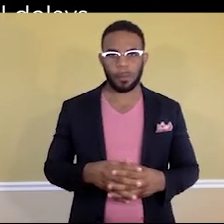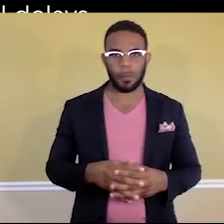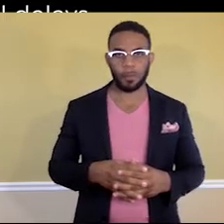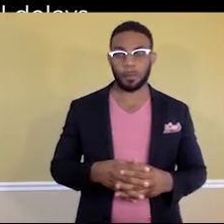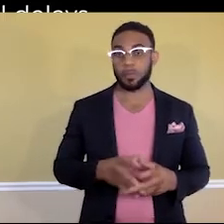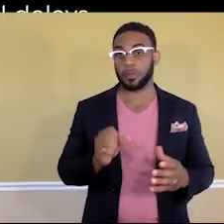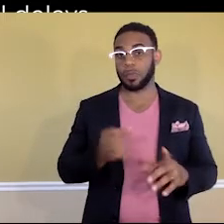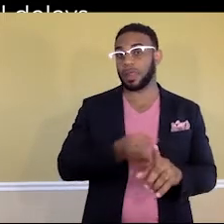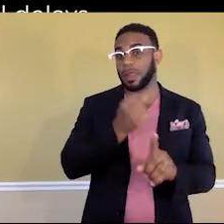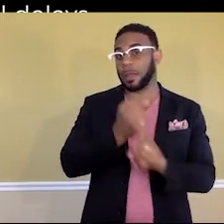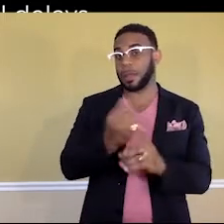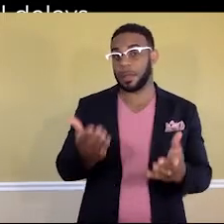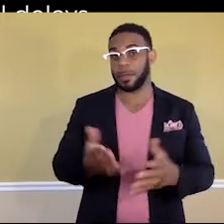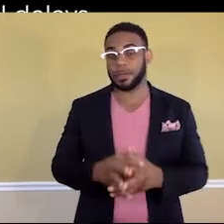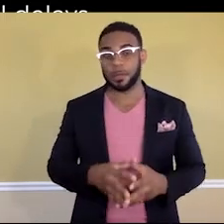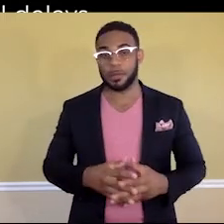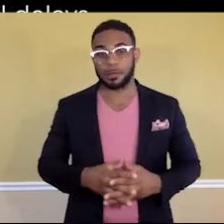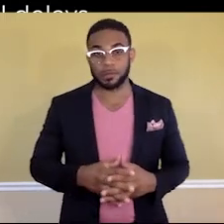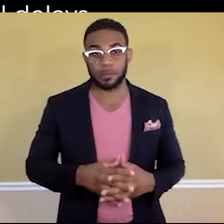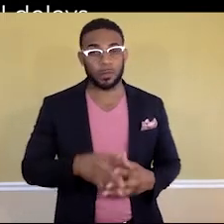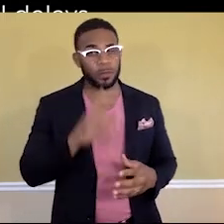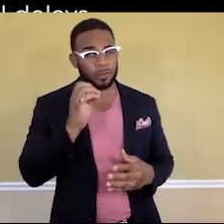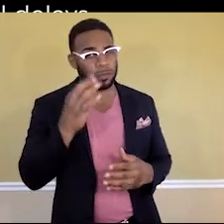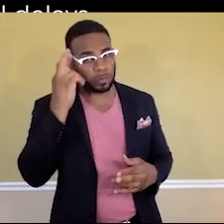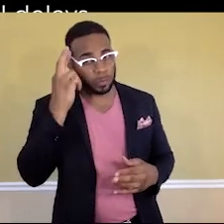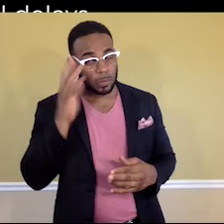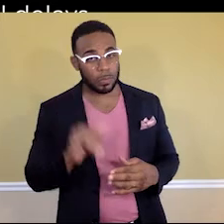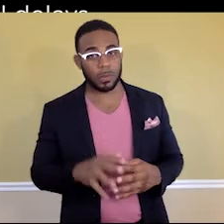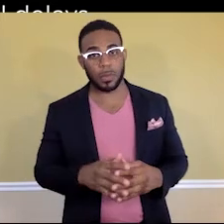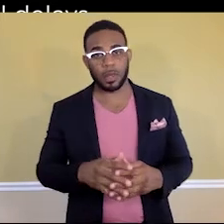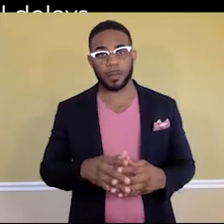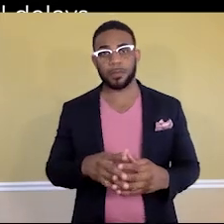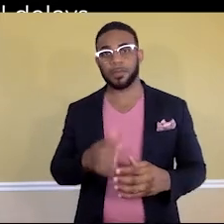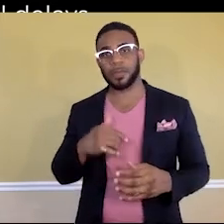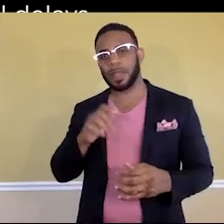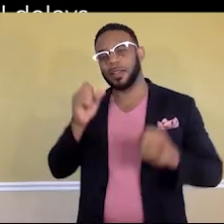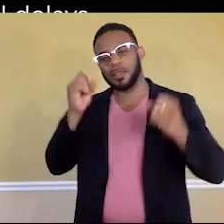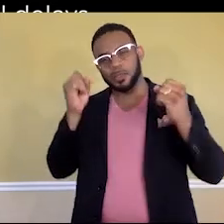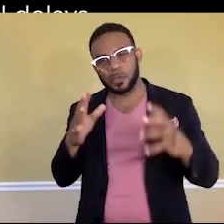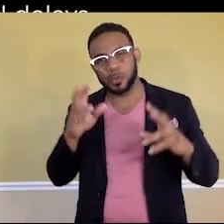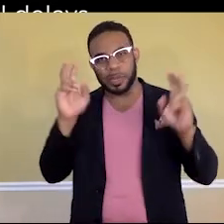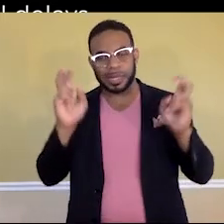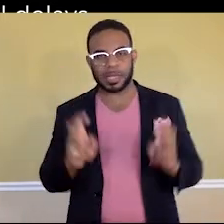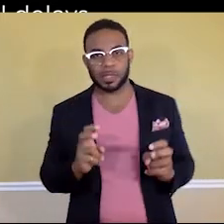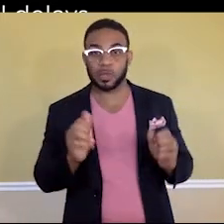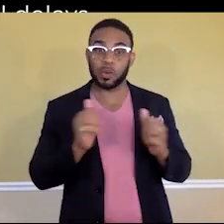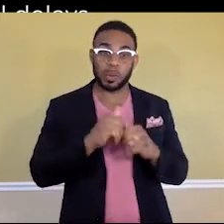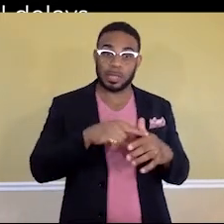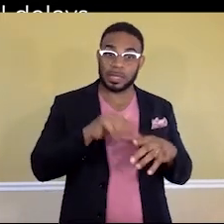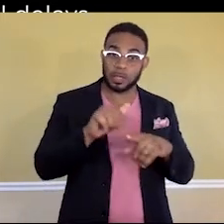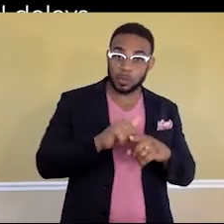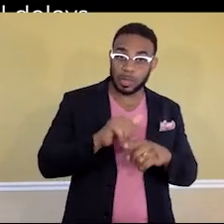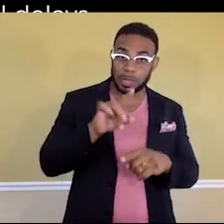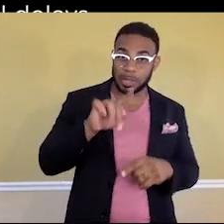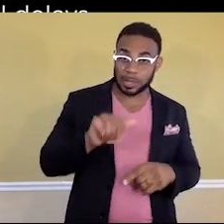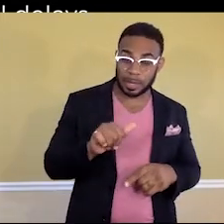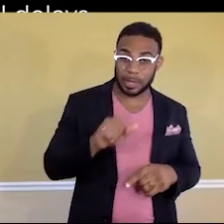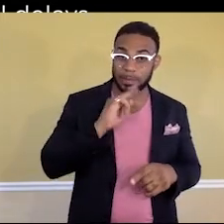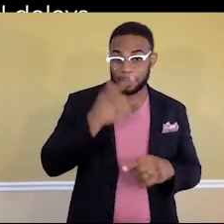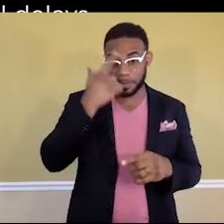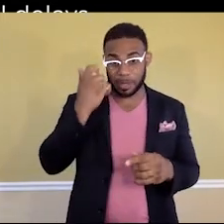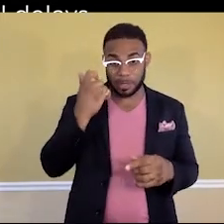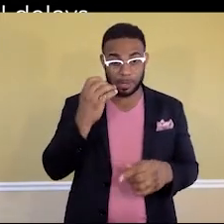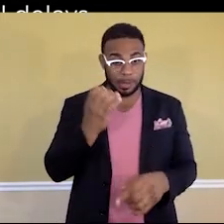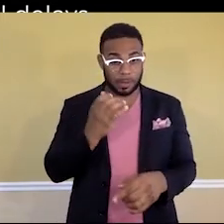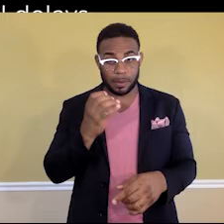So the impact here, one of the reasons that we have so many issues with this training data is because of